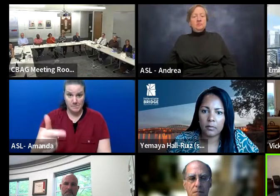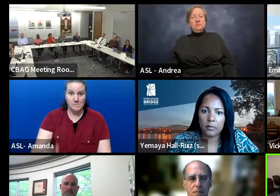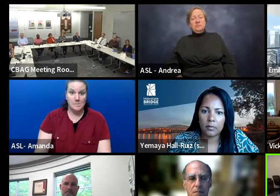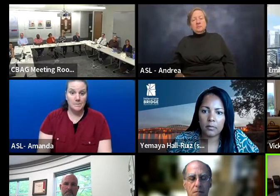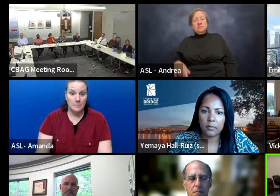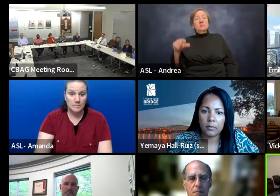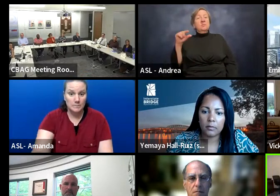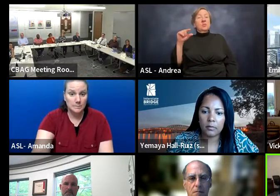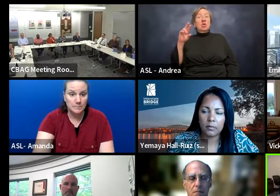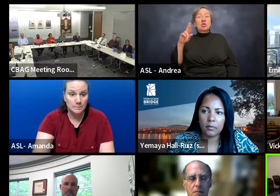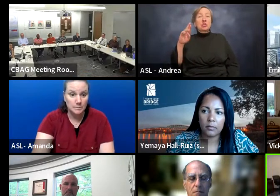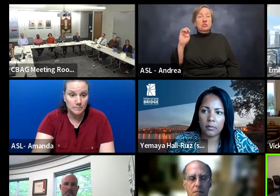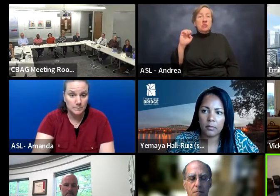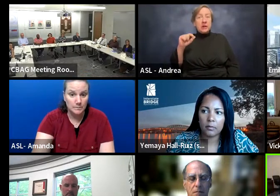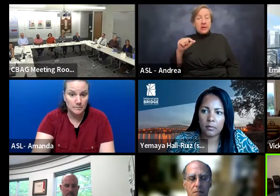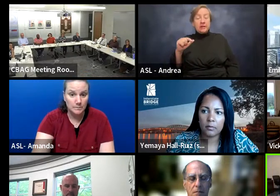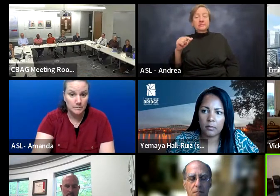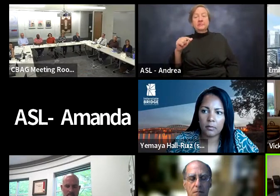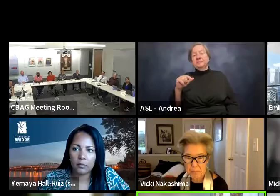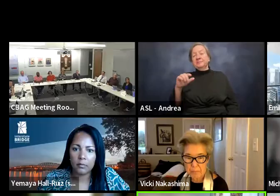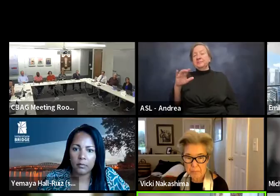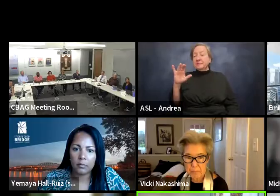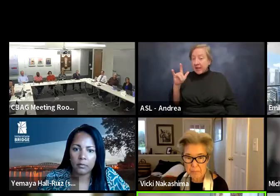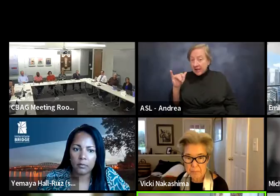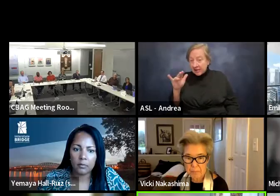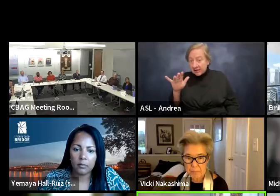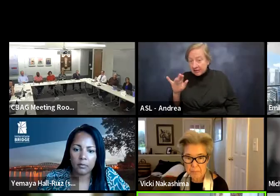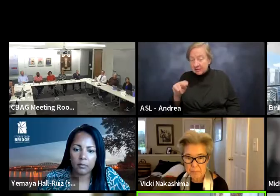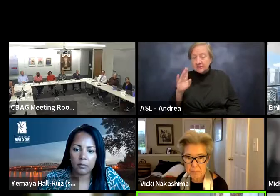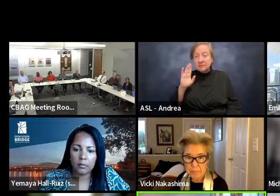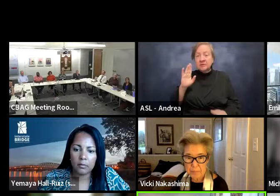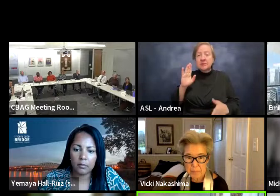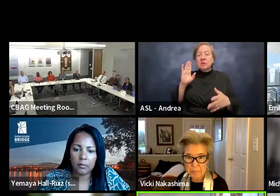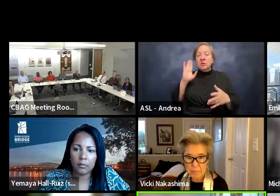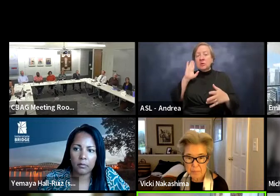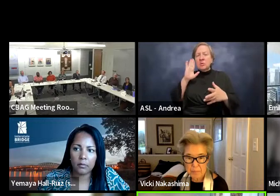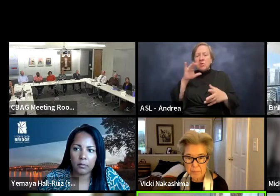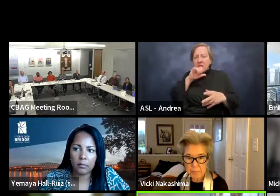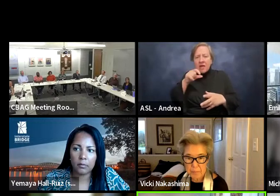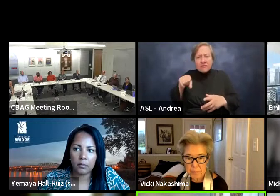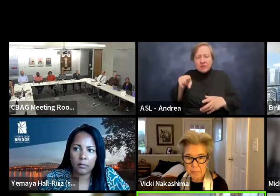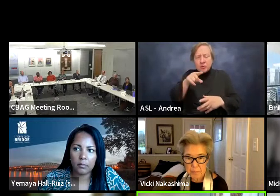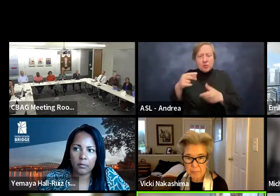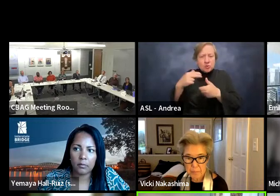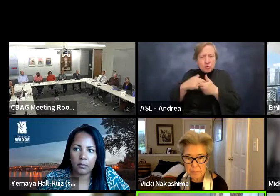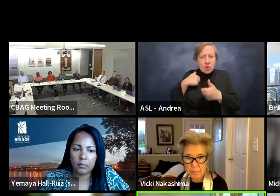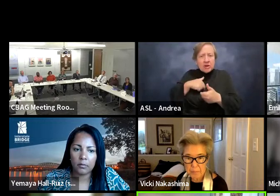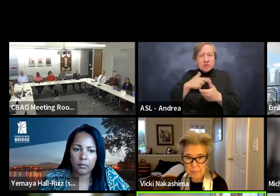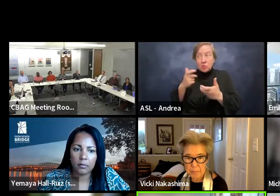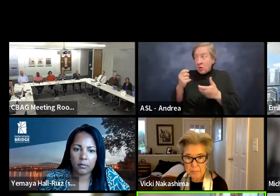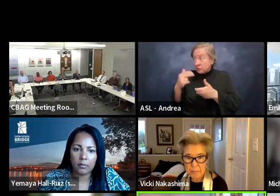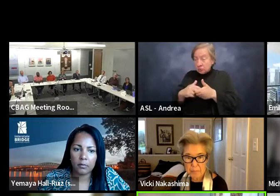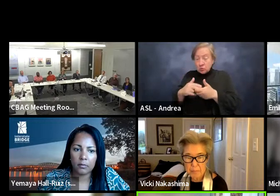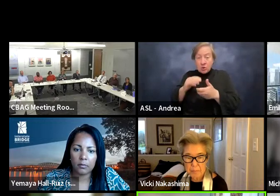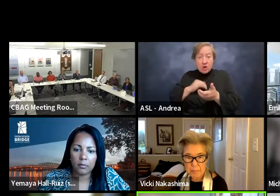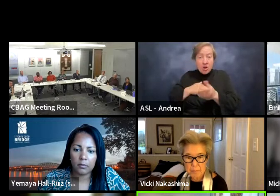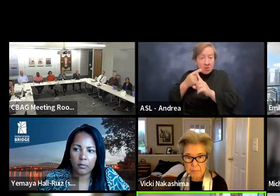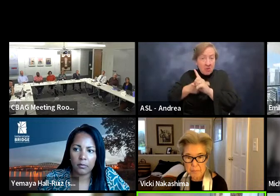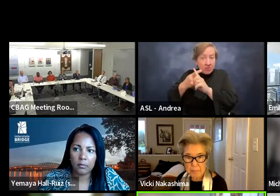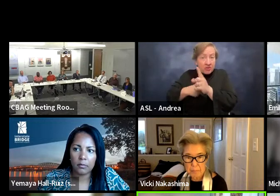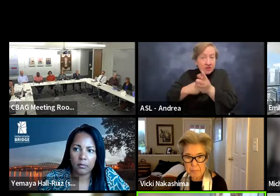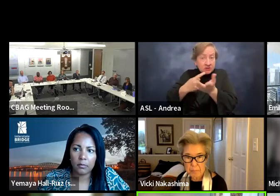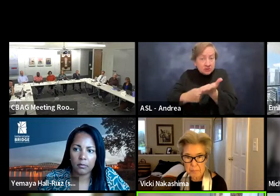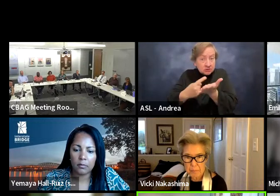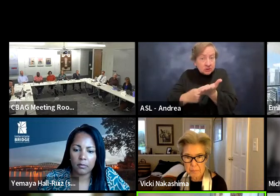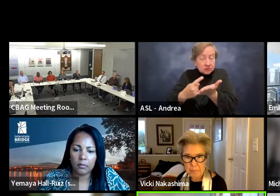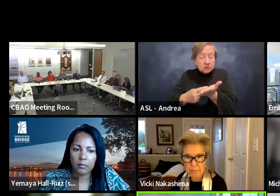us, and others who want to sit in on some of these monthly conversations.